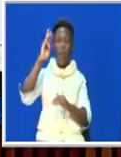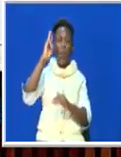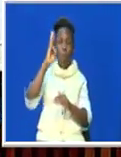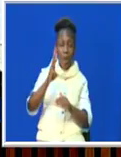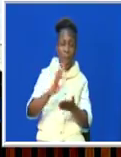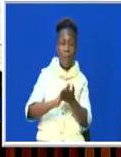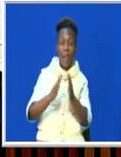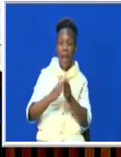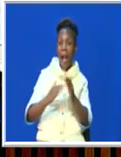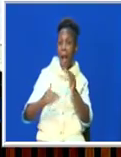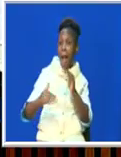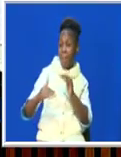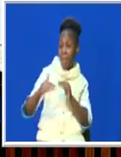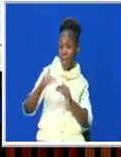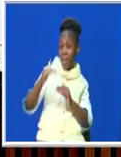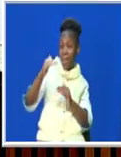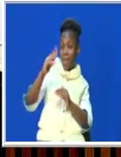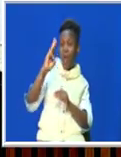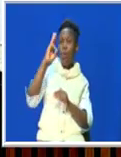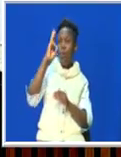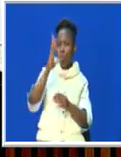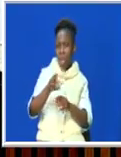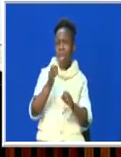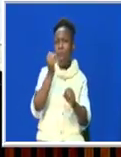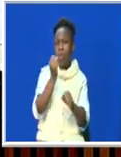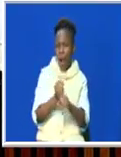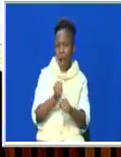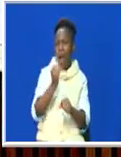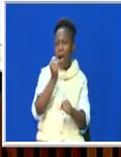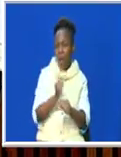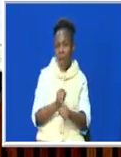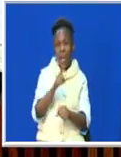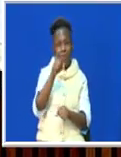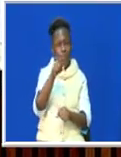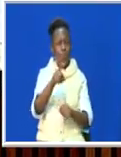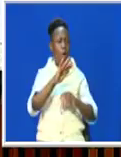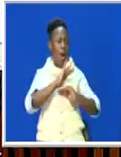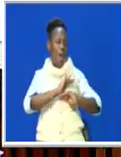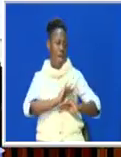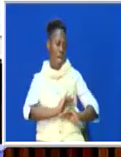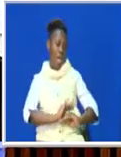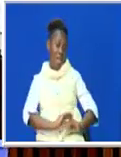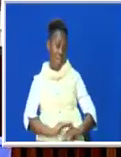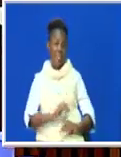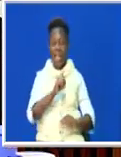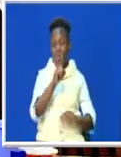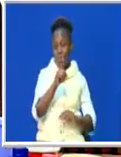mkubwa. Nitafanya kazi we, na wewe upumuzike, na